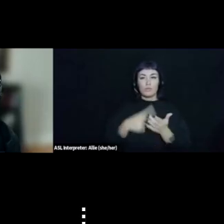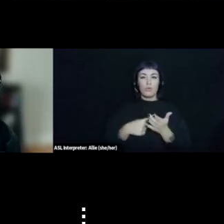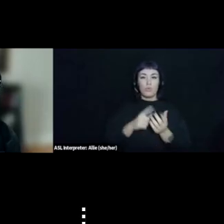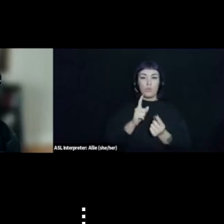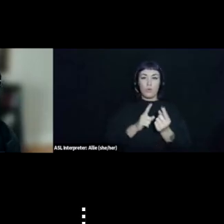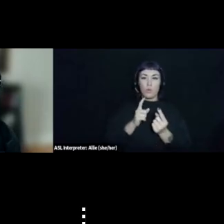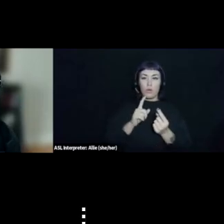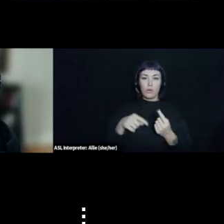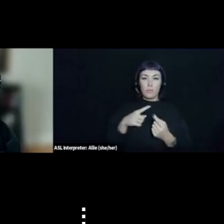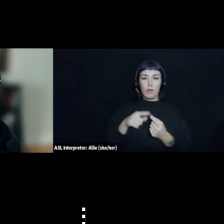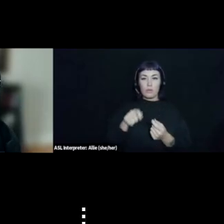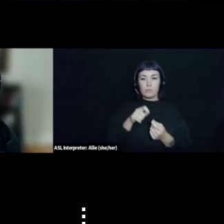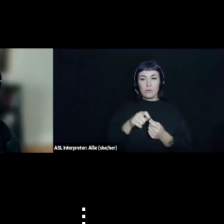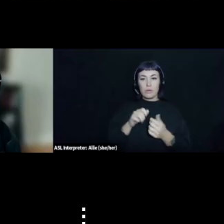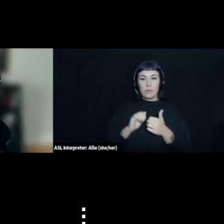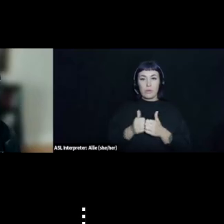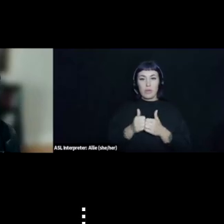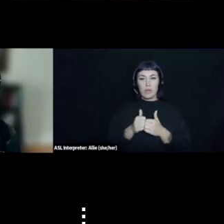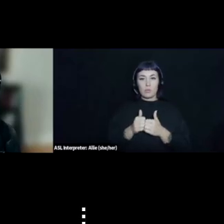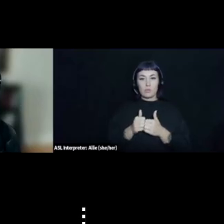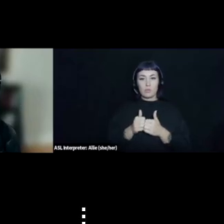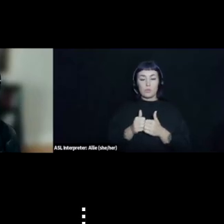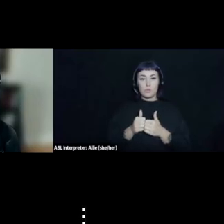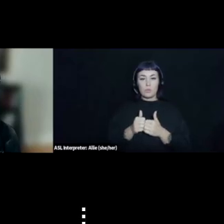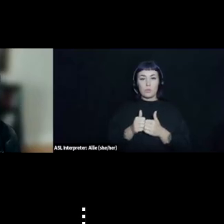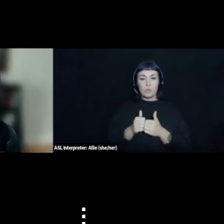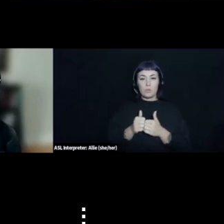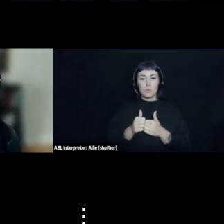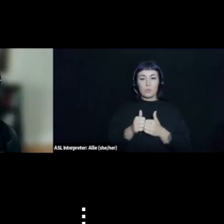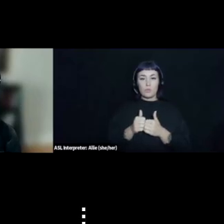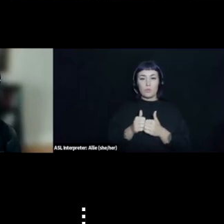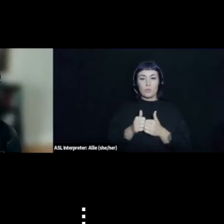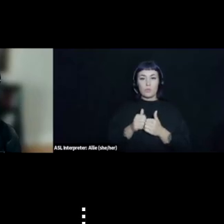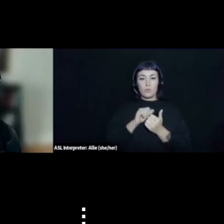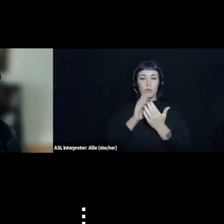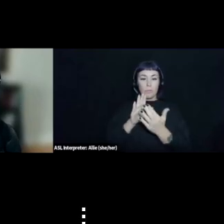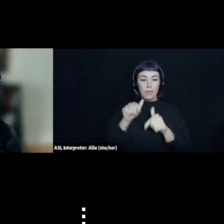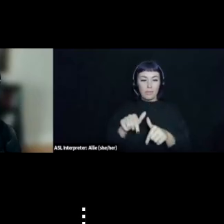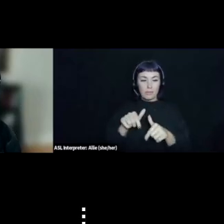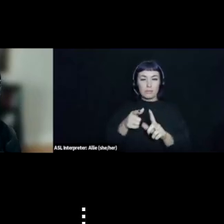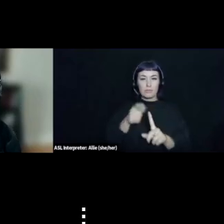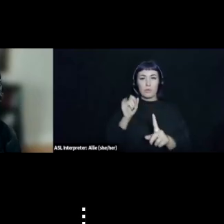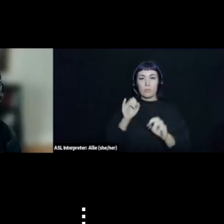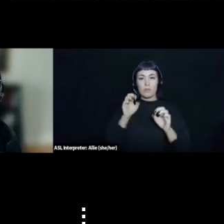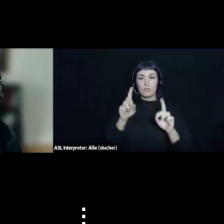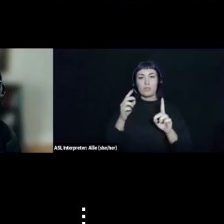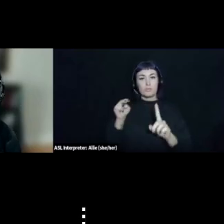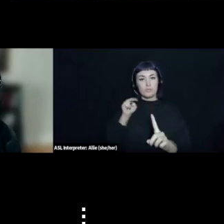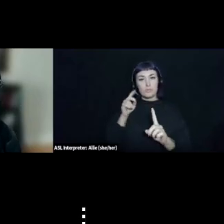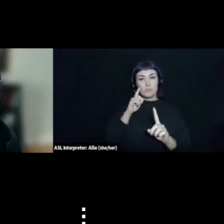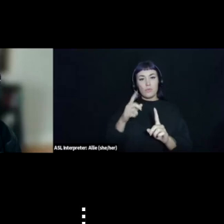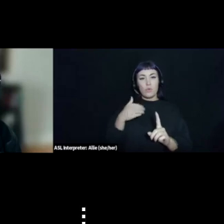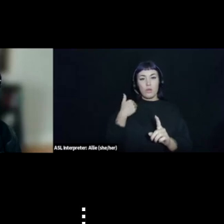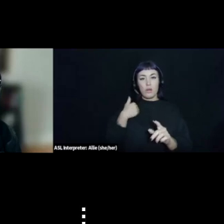one-on-one about specifically how to come at this from like an educational standpoint for our